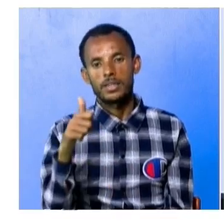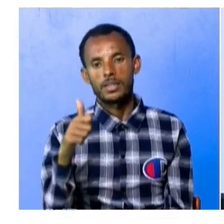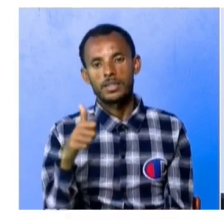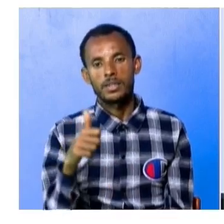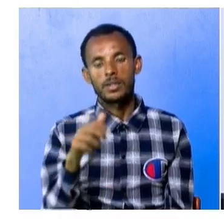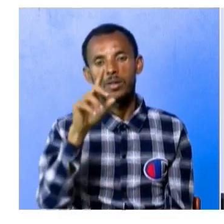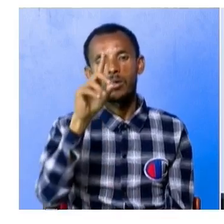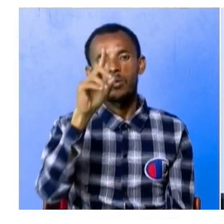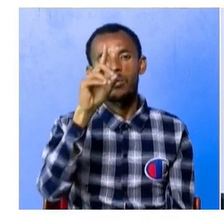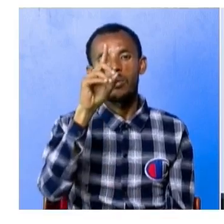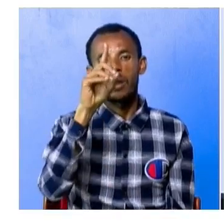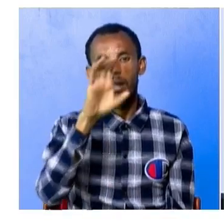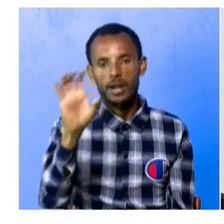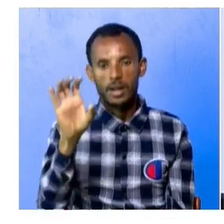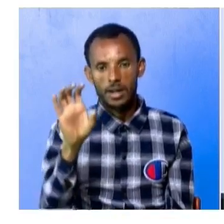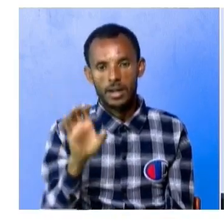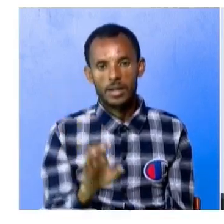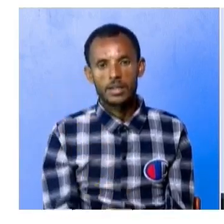100.